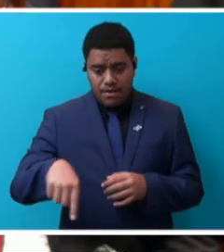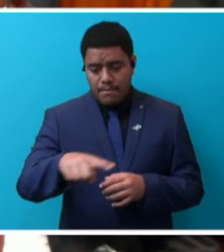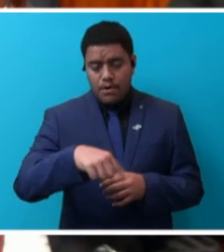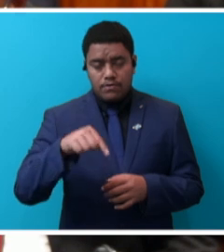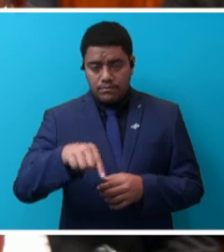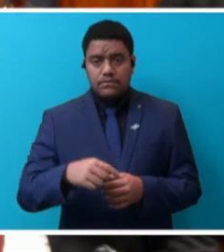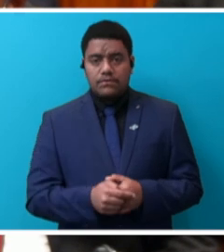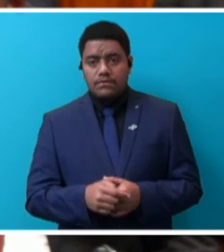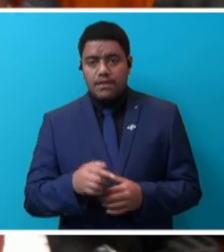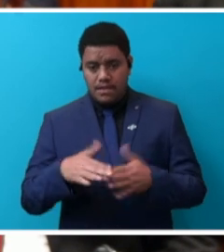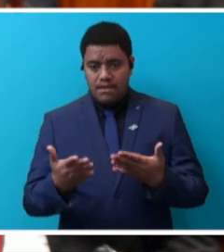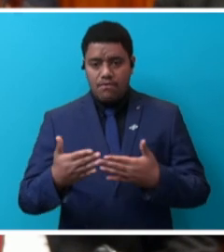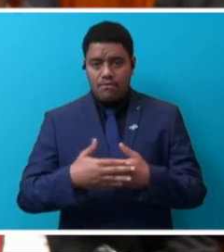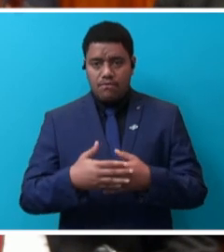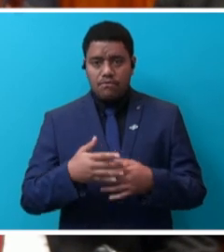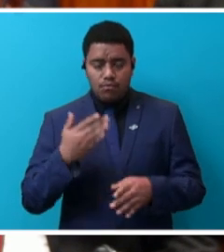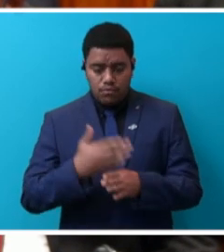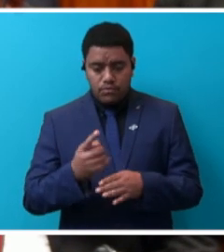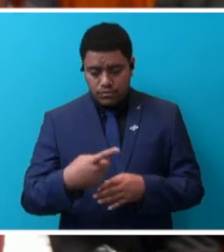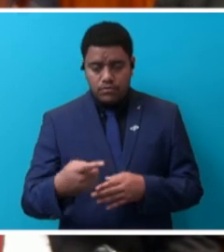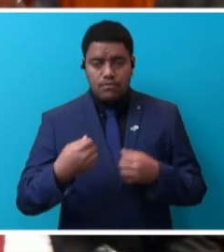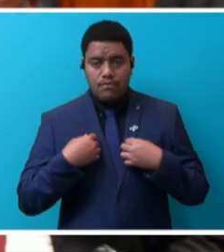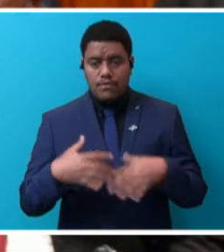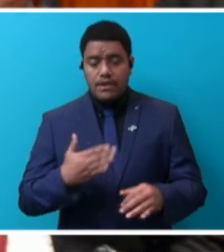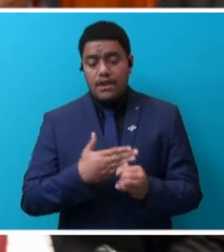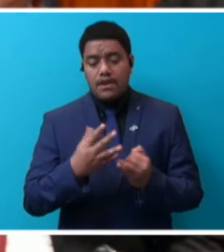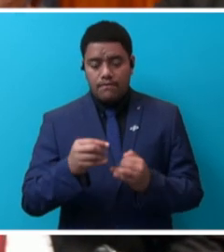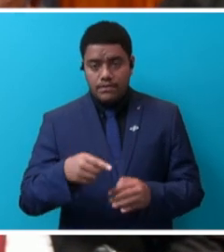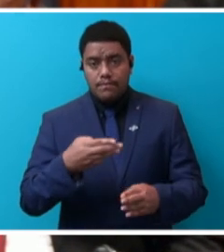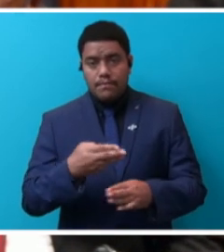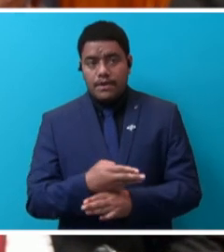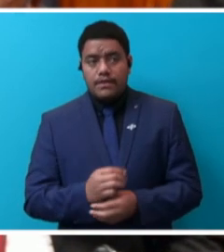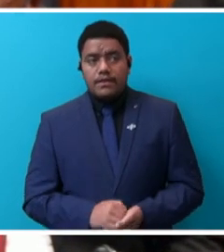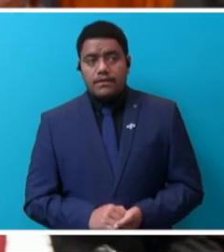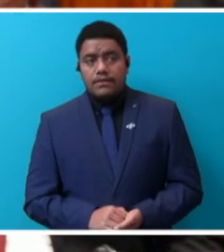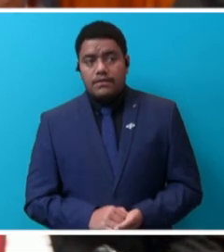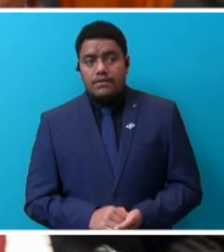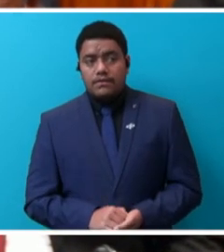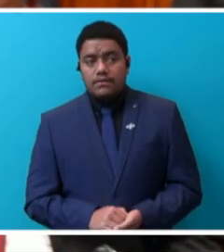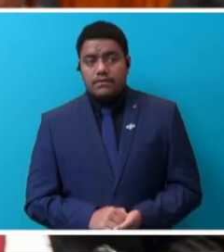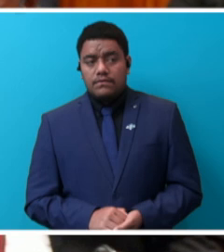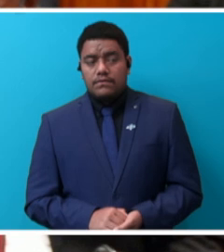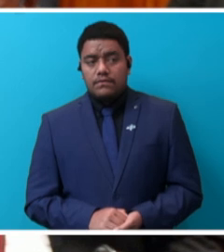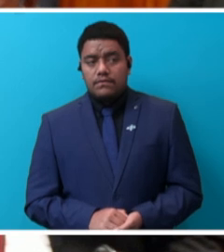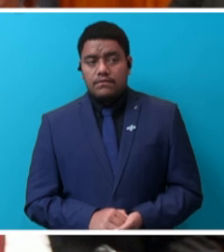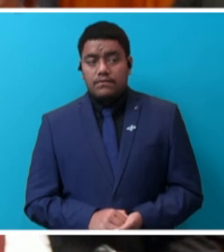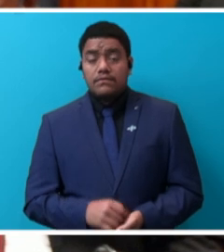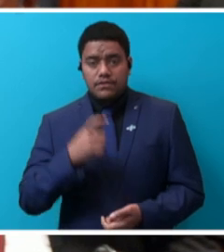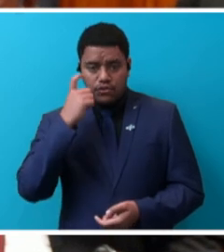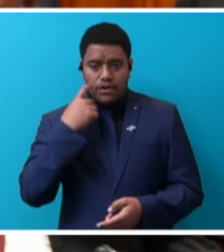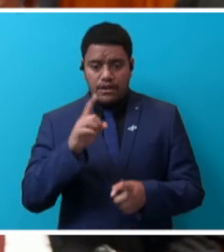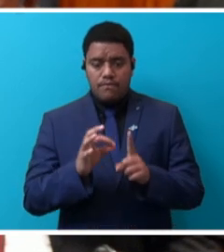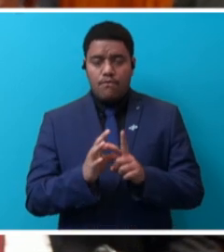for completion by end of the month, again aimed at easing congestion and improving